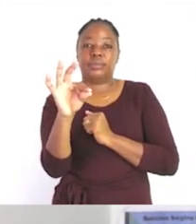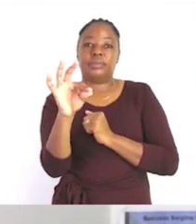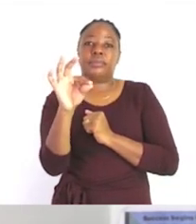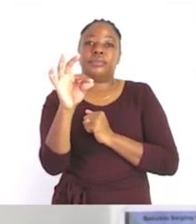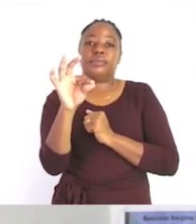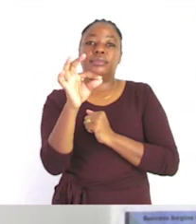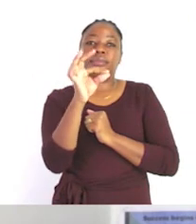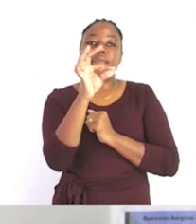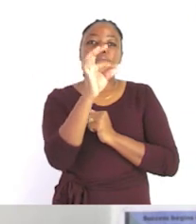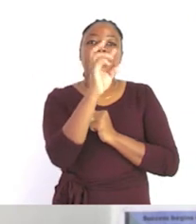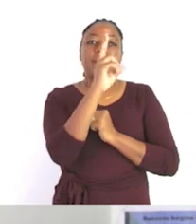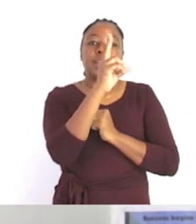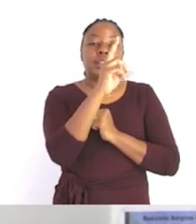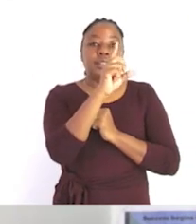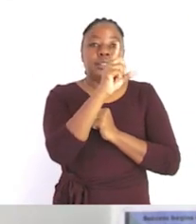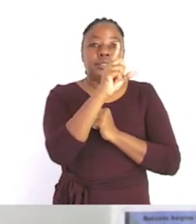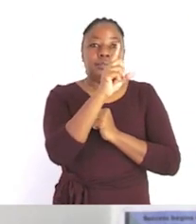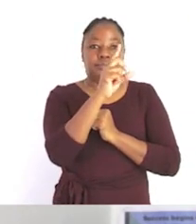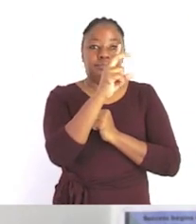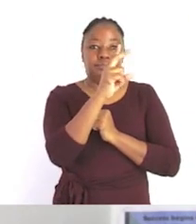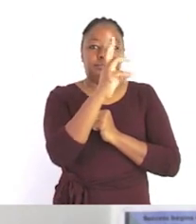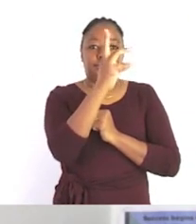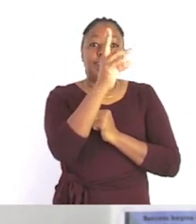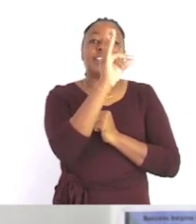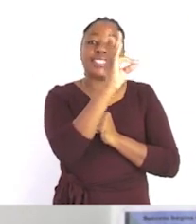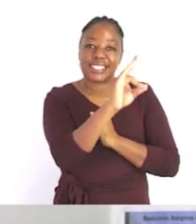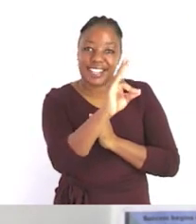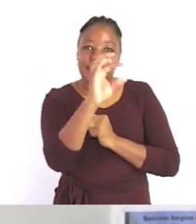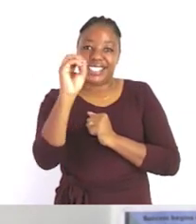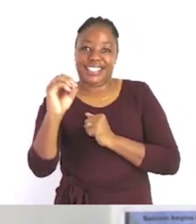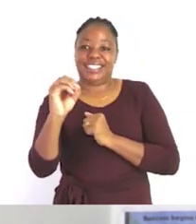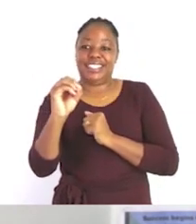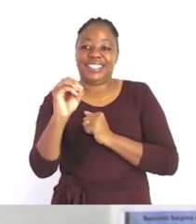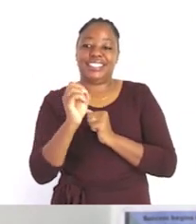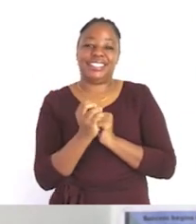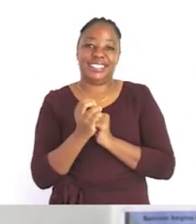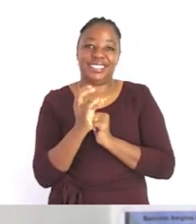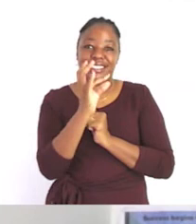70. So that means that our answer is 70.